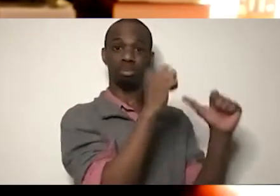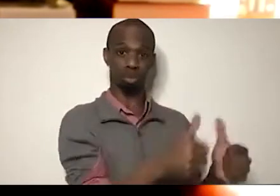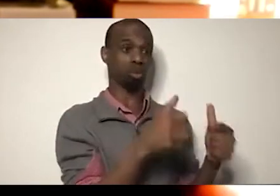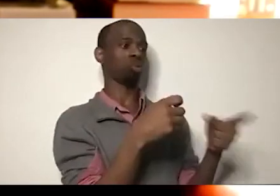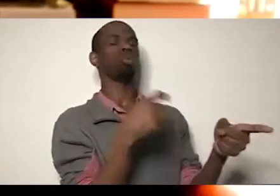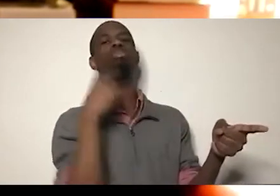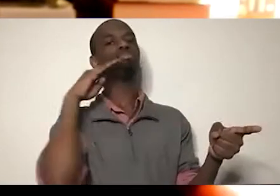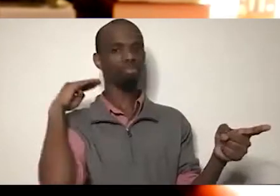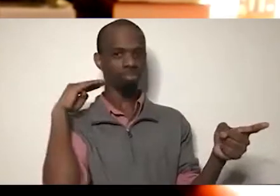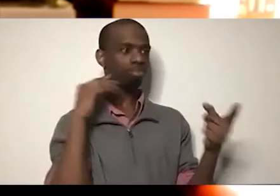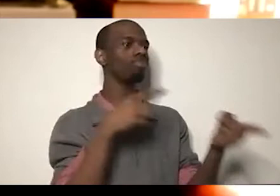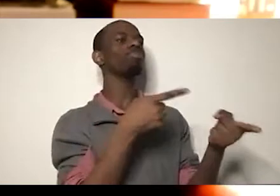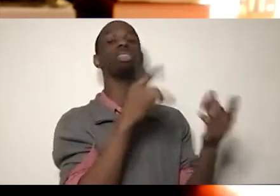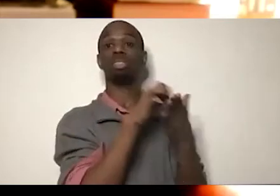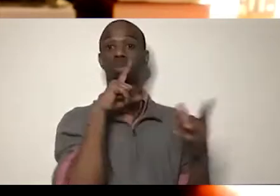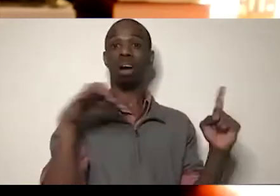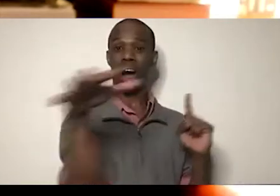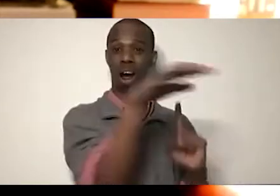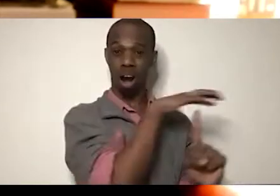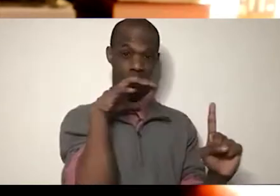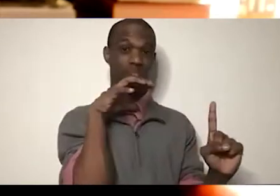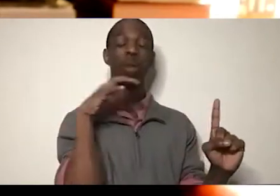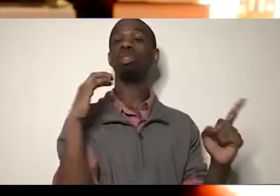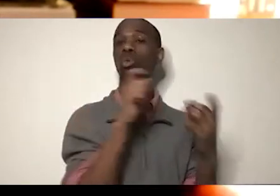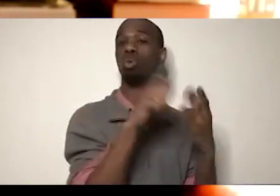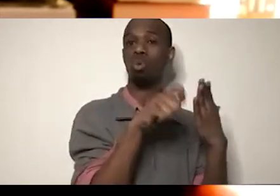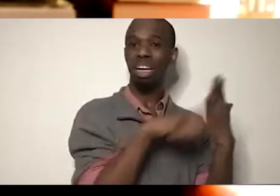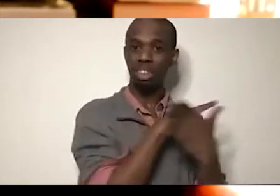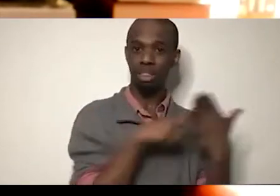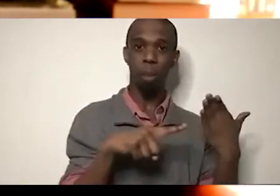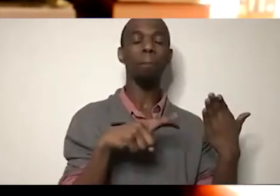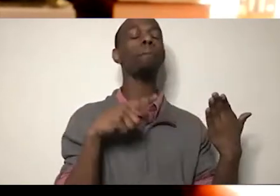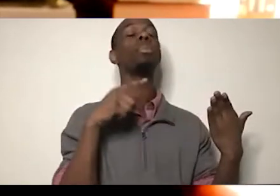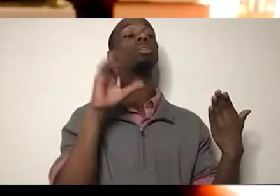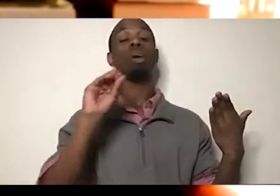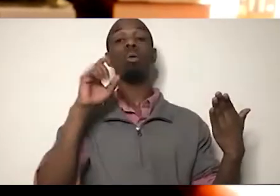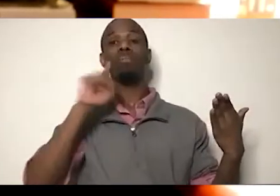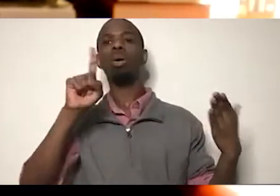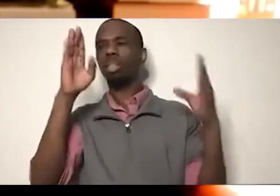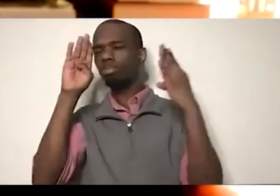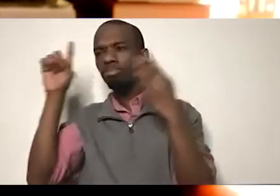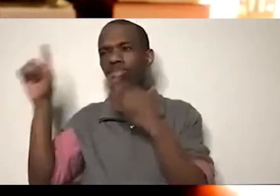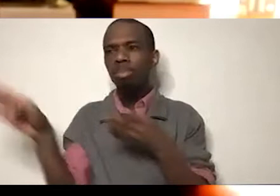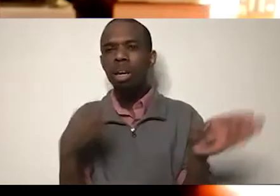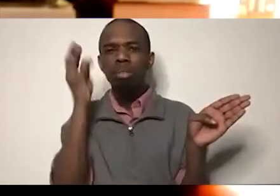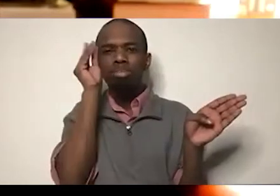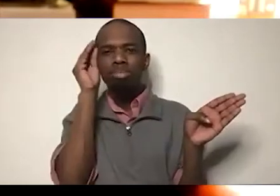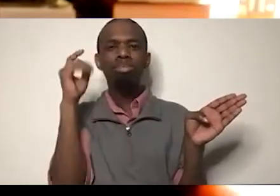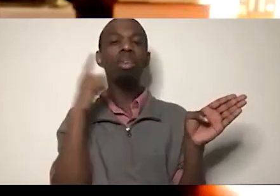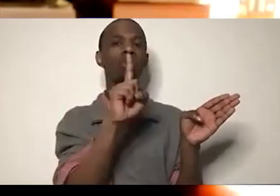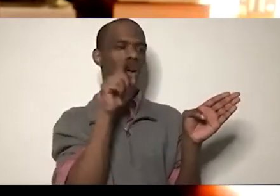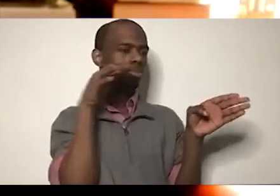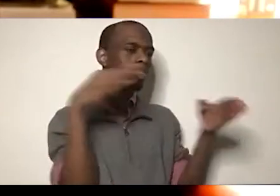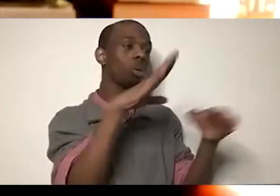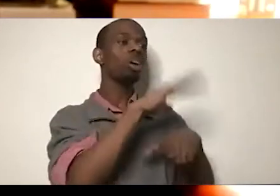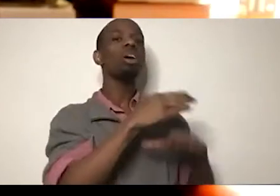targeting of pollution in communities of color because they're less powerful, less informed about the issue. But it's also the lack